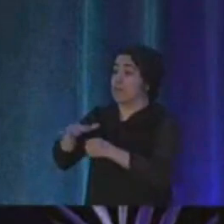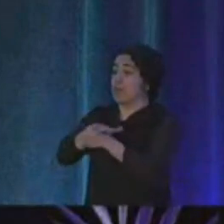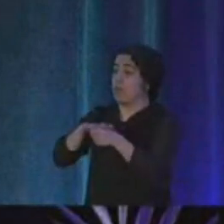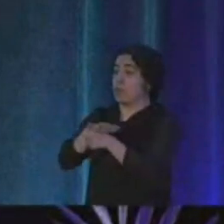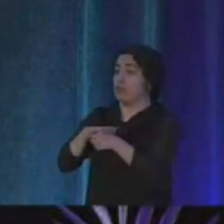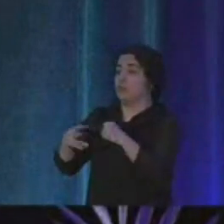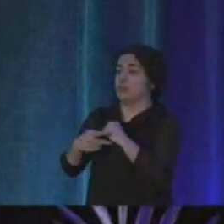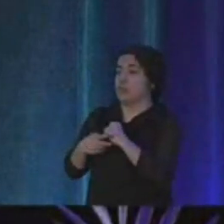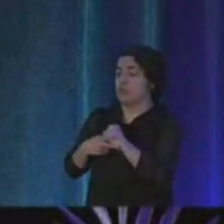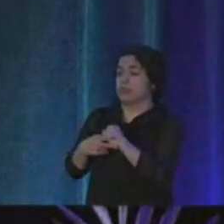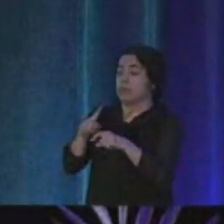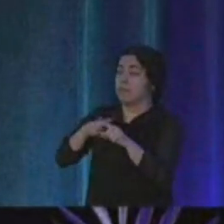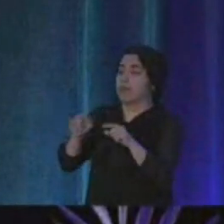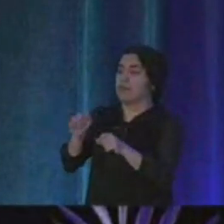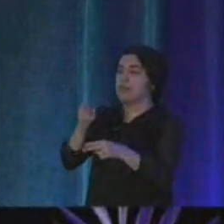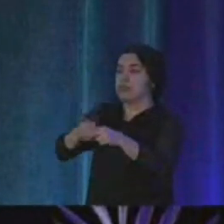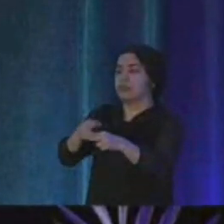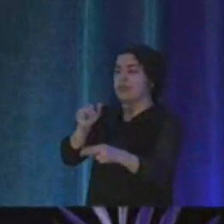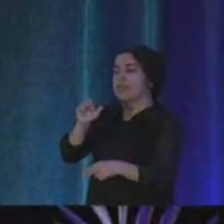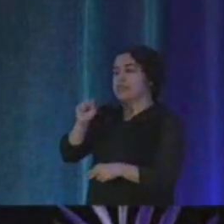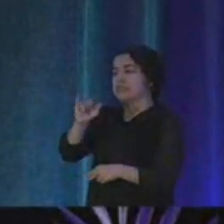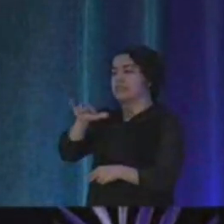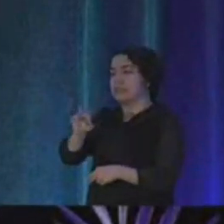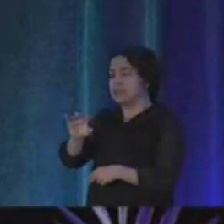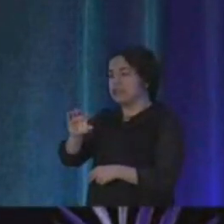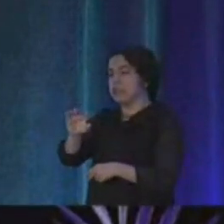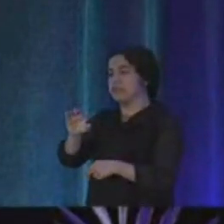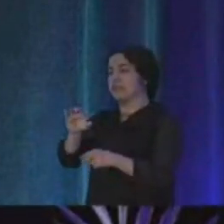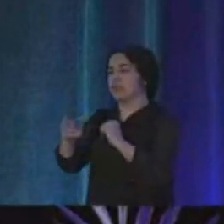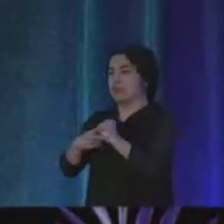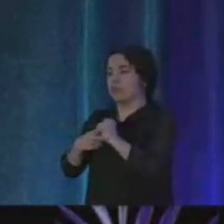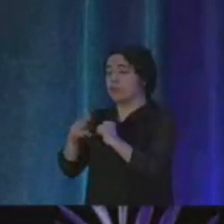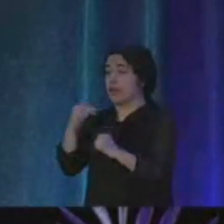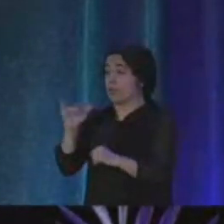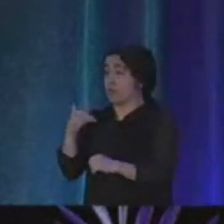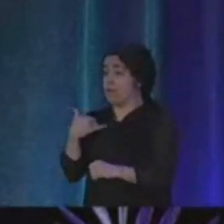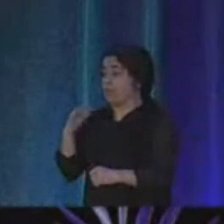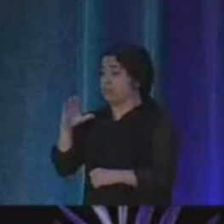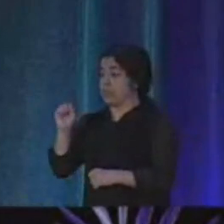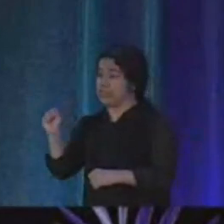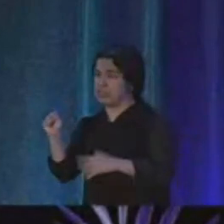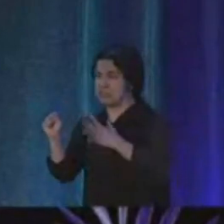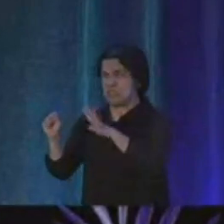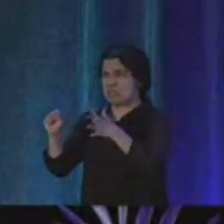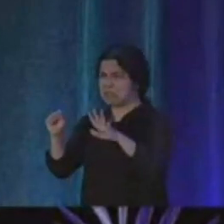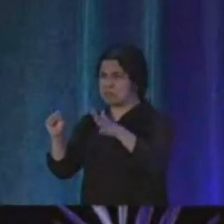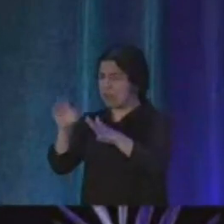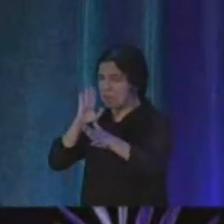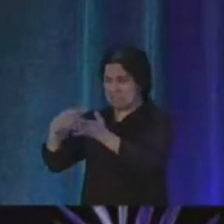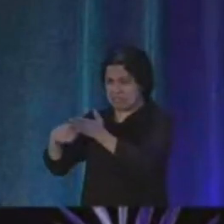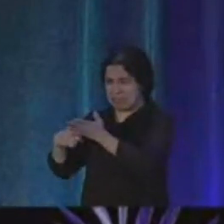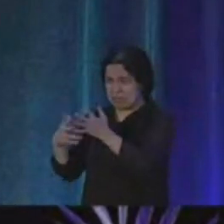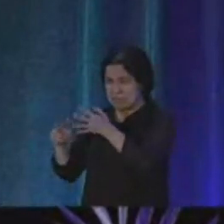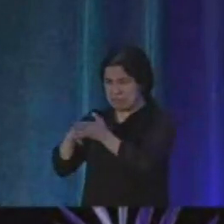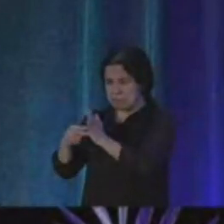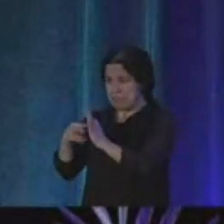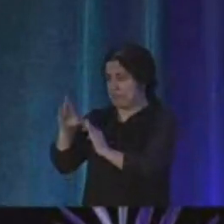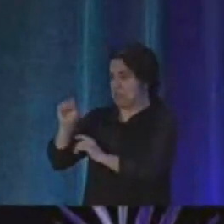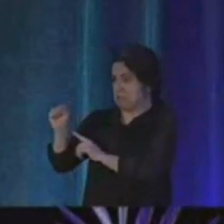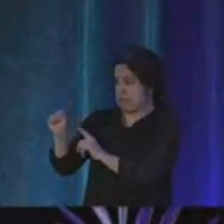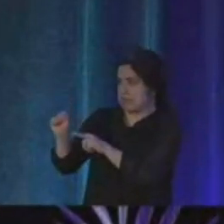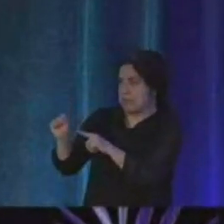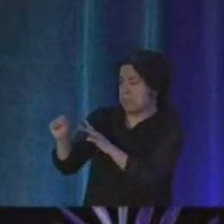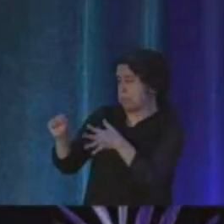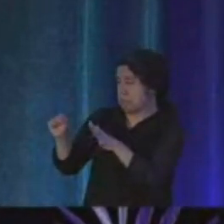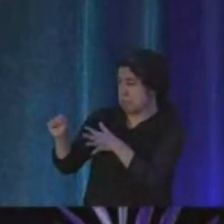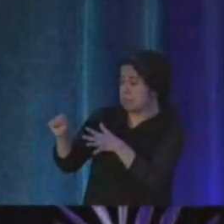in React Native, we call that async storage. And we have CSS, sort of-ish, and I'll get into that a little bit more.